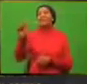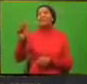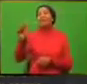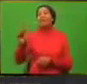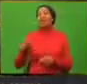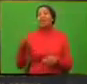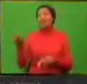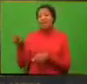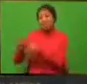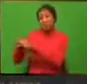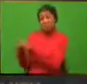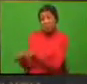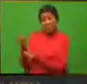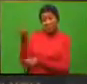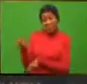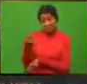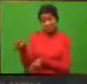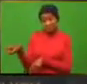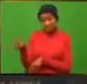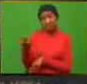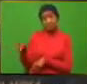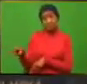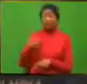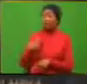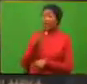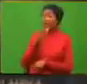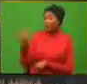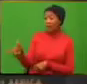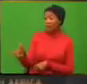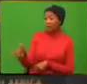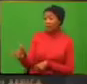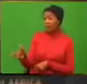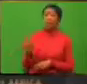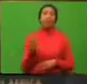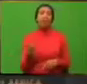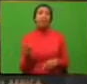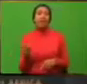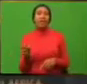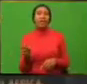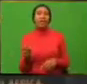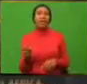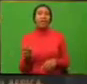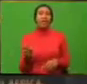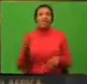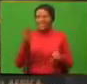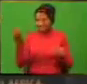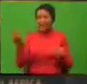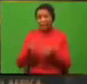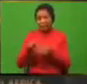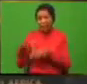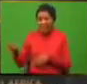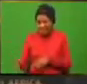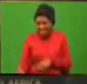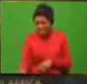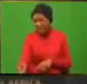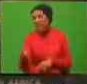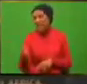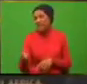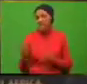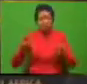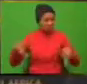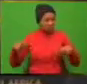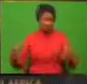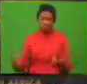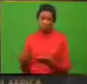the breakers, to them I simply say that even the wiliest boomslang doesn't stand a